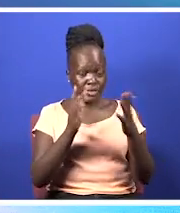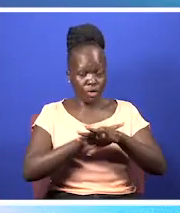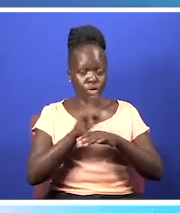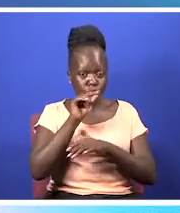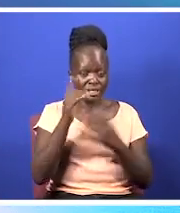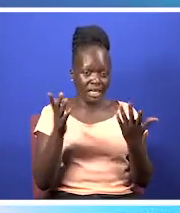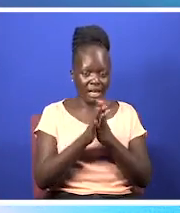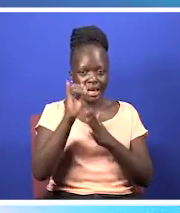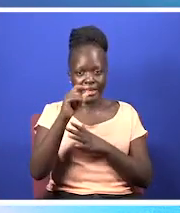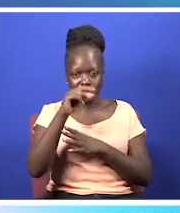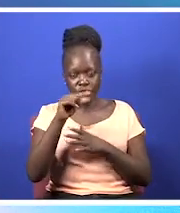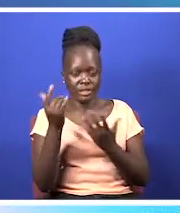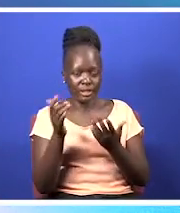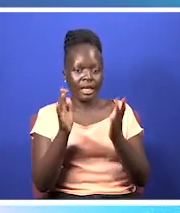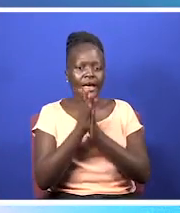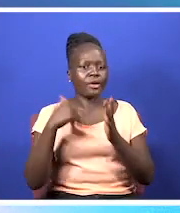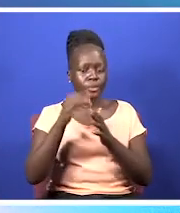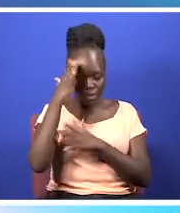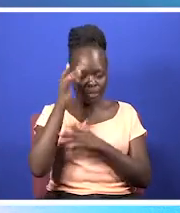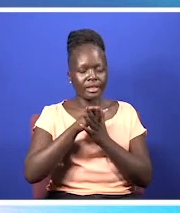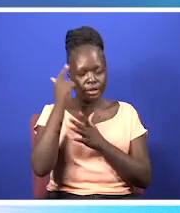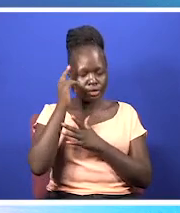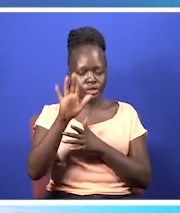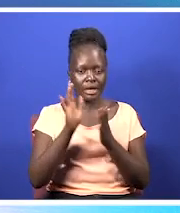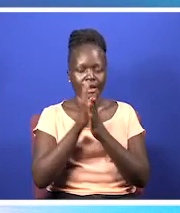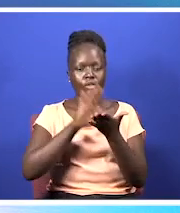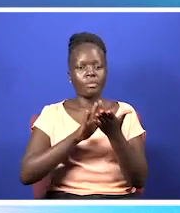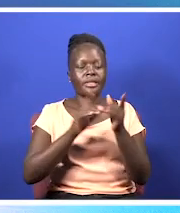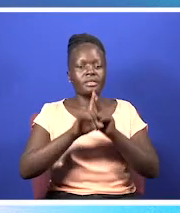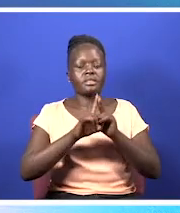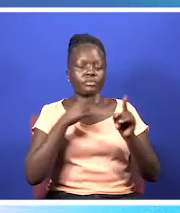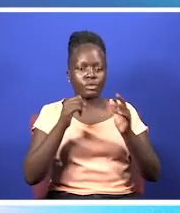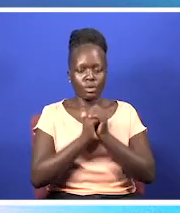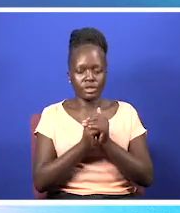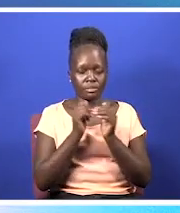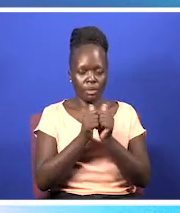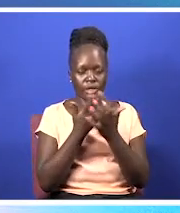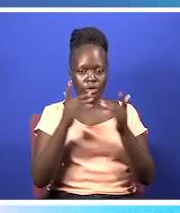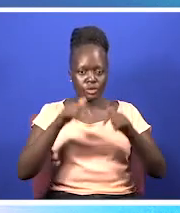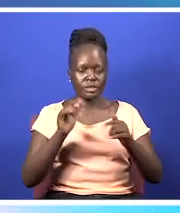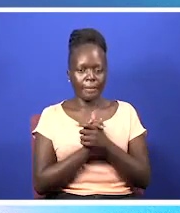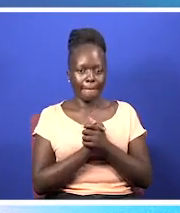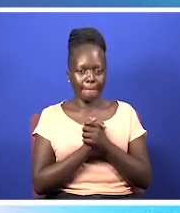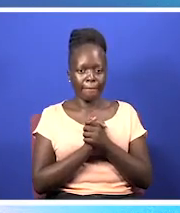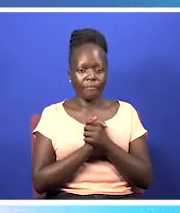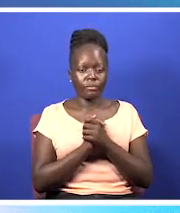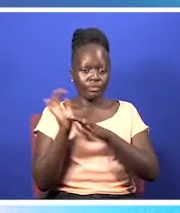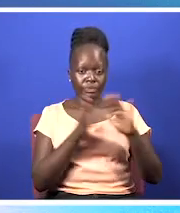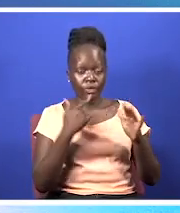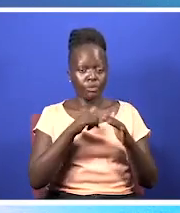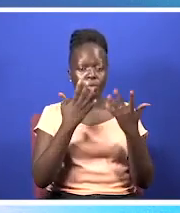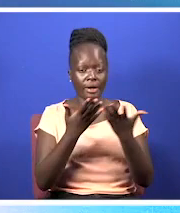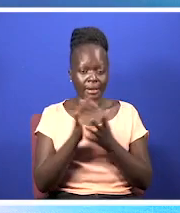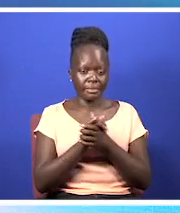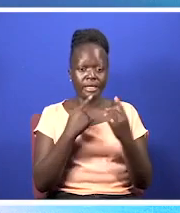Twitter, on Instagram, and let us know your thoughts and comments as you worship with us today. We will